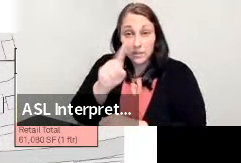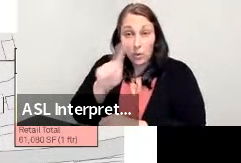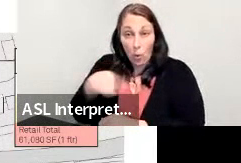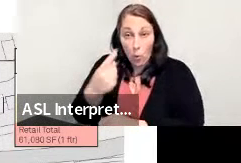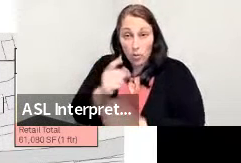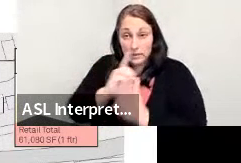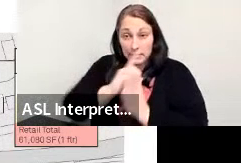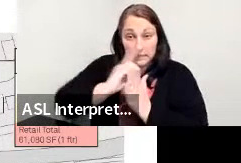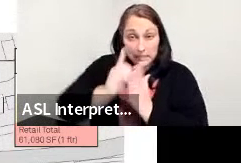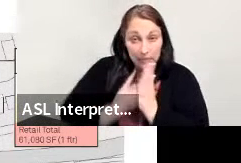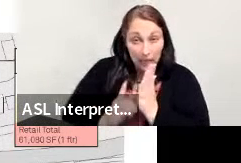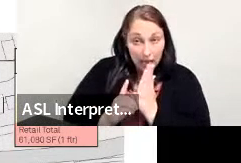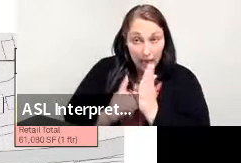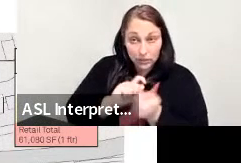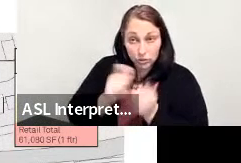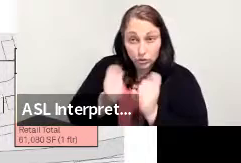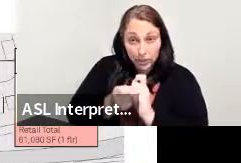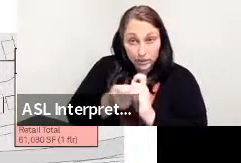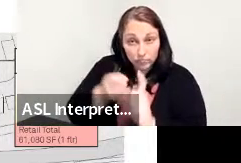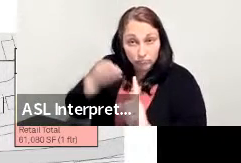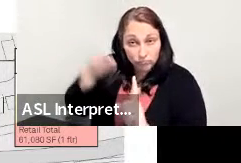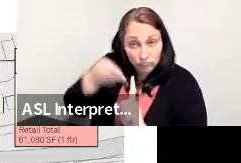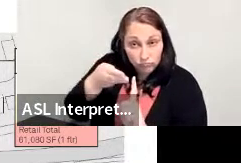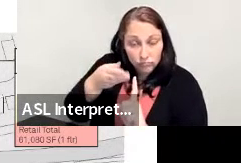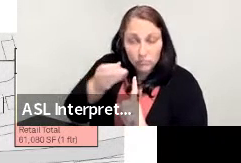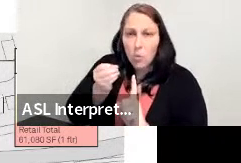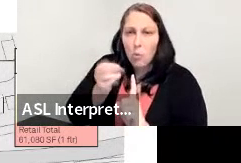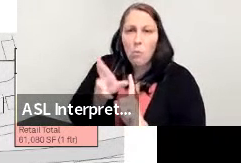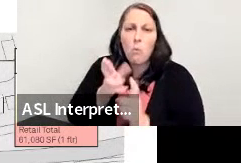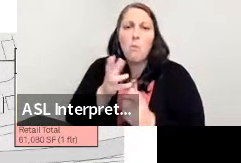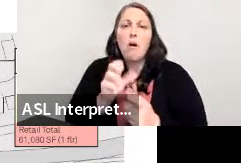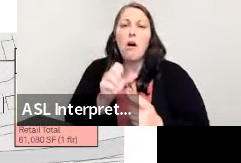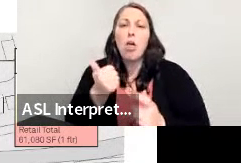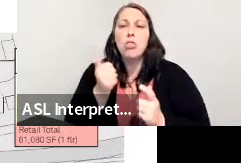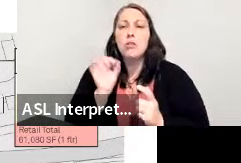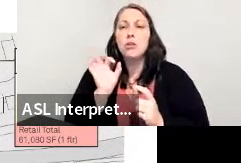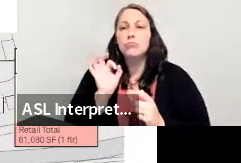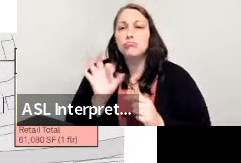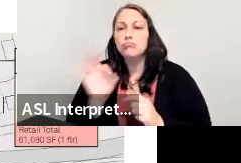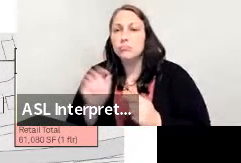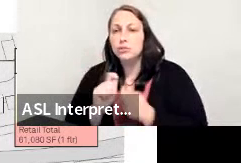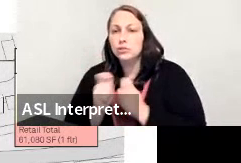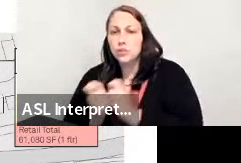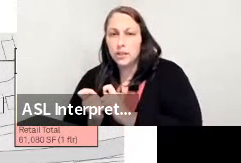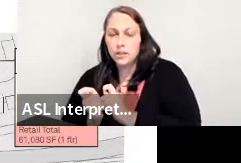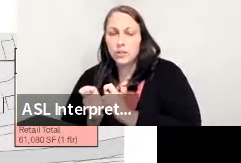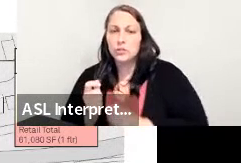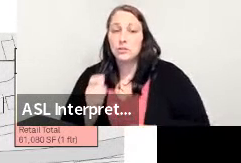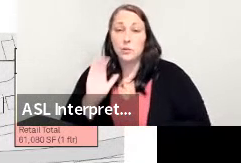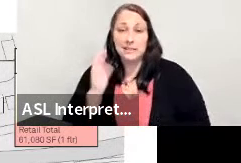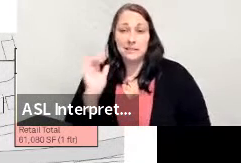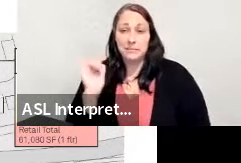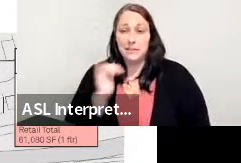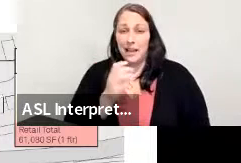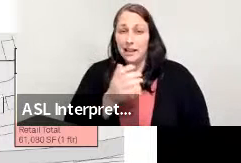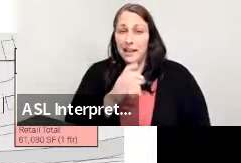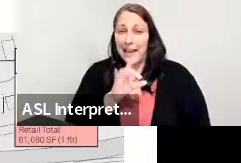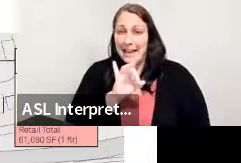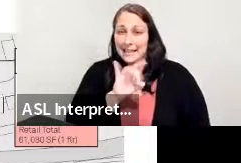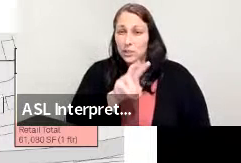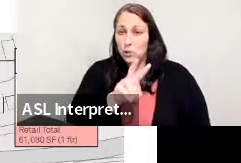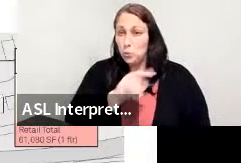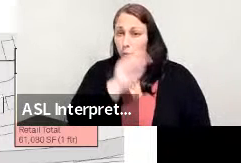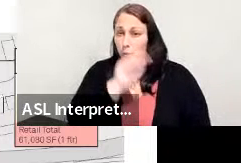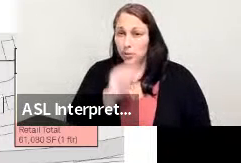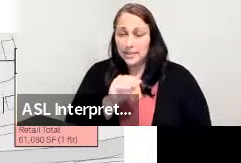changes, or is it those? It looks like there's some things have changed. Like it looks like approved first HPD was like an 82% lot occupancy,